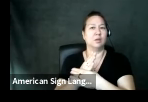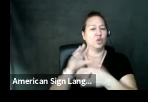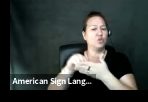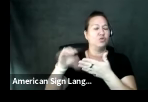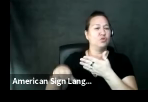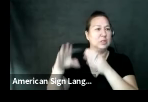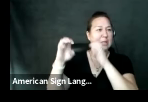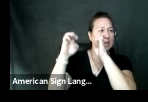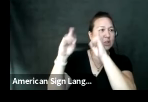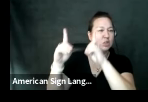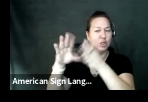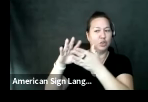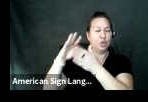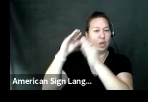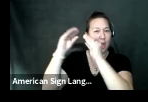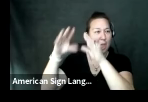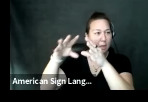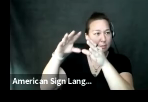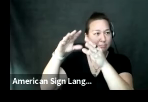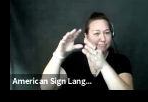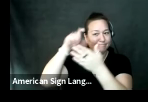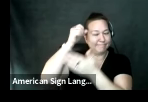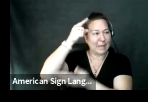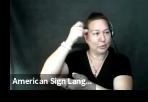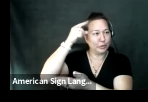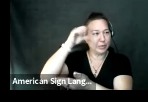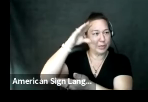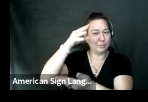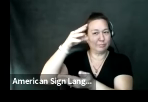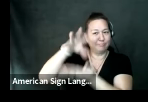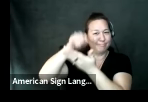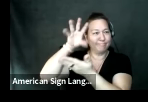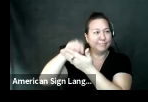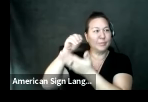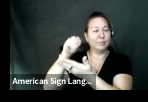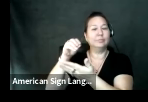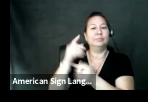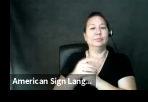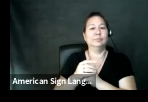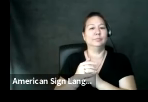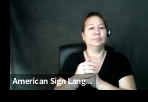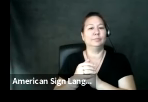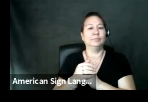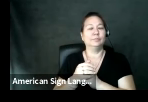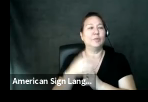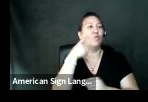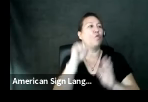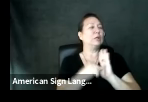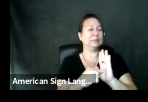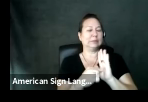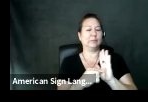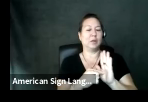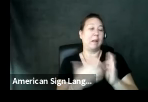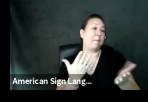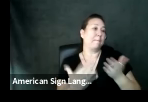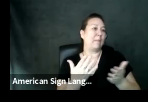and learning, thereby demonstrating a need for special education services. So for example, we may find